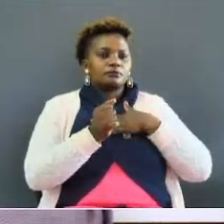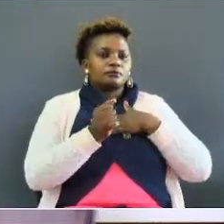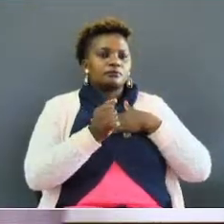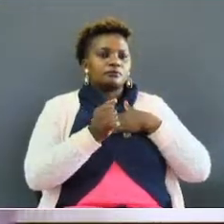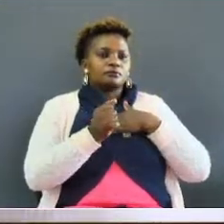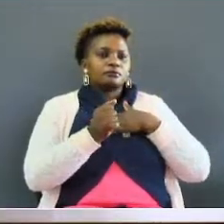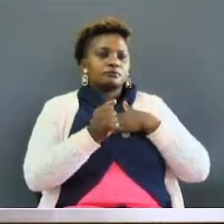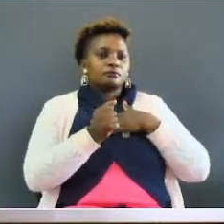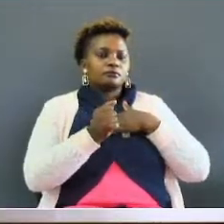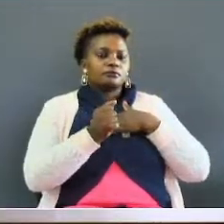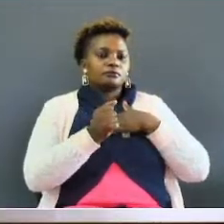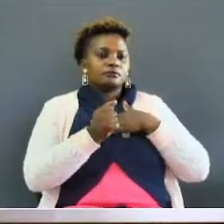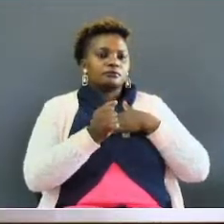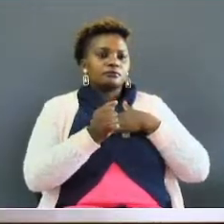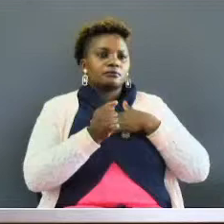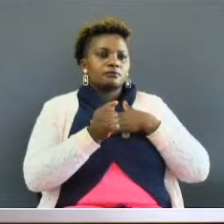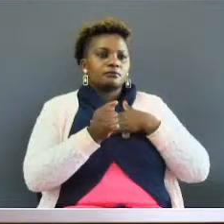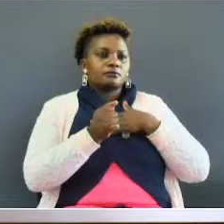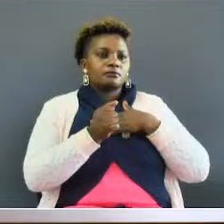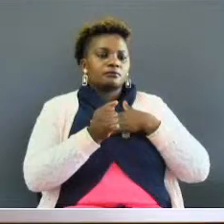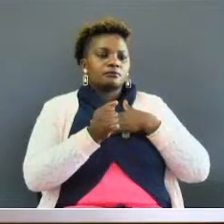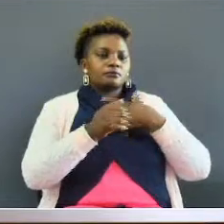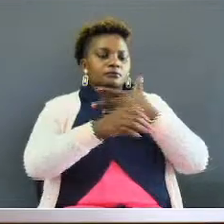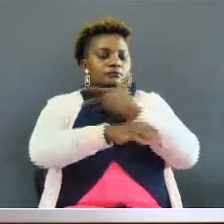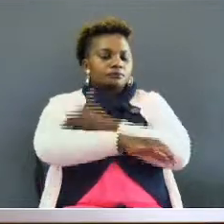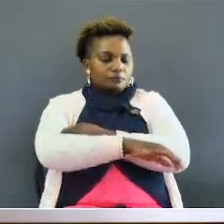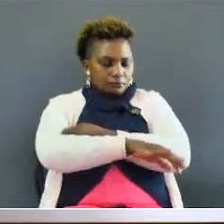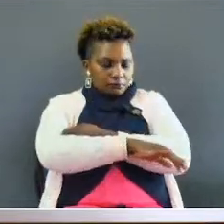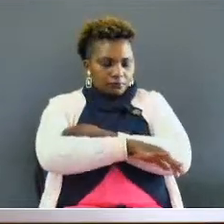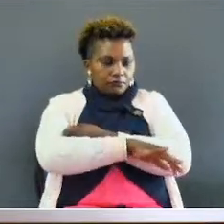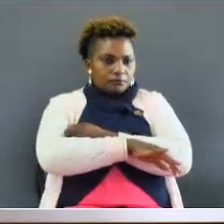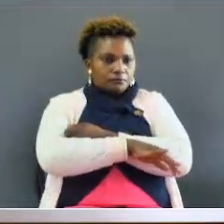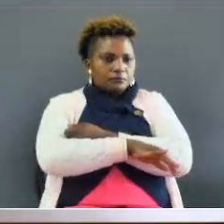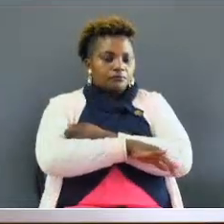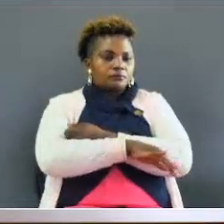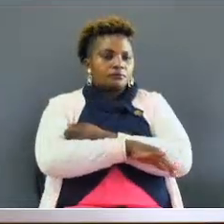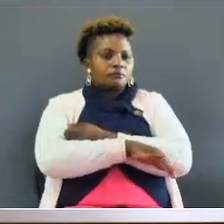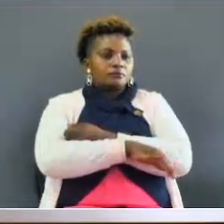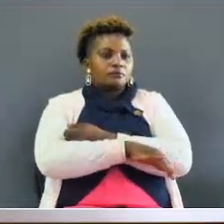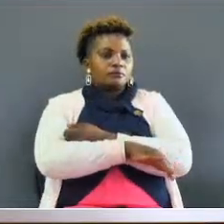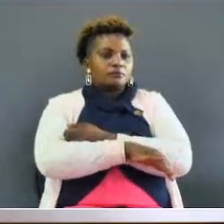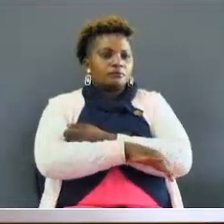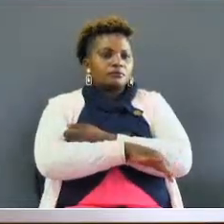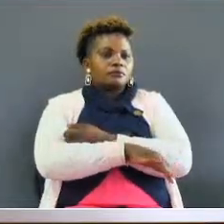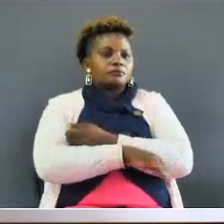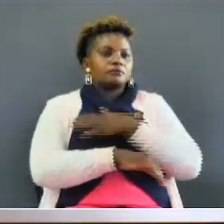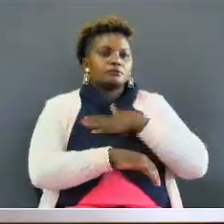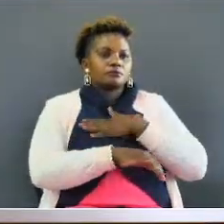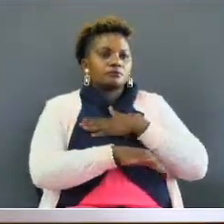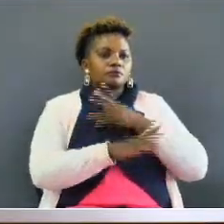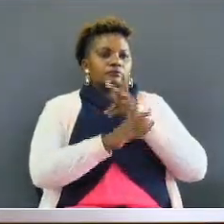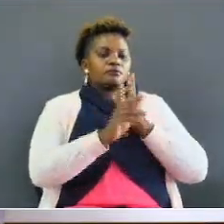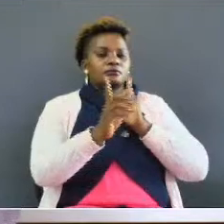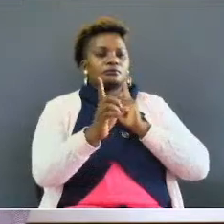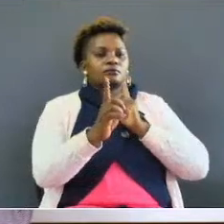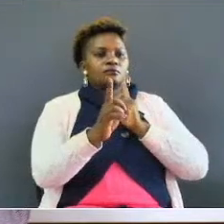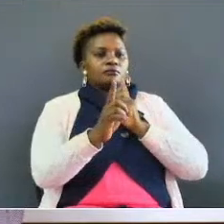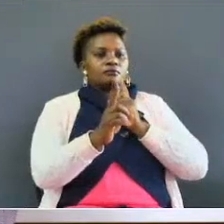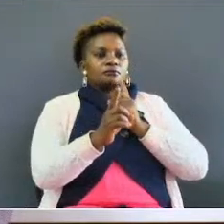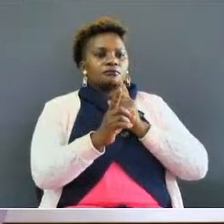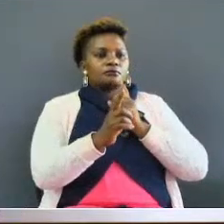remember, get yourself vaccinated. And if you must go into social places, keep your social